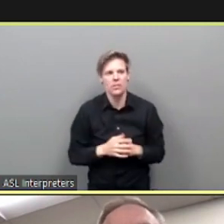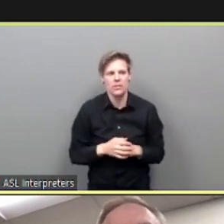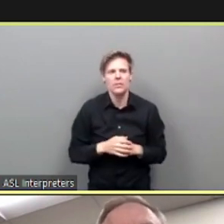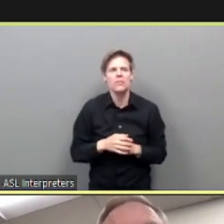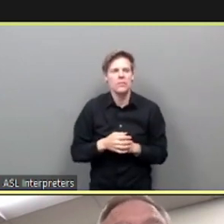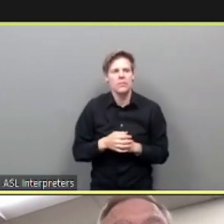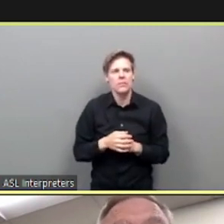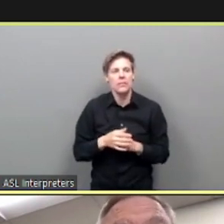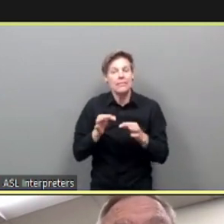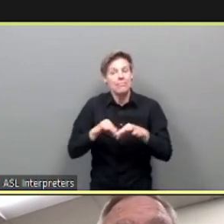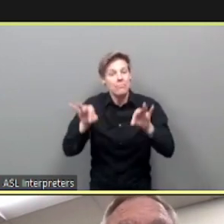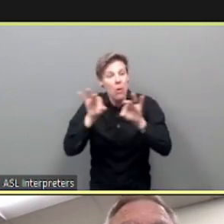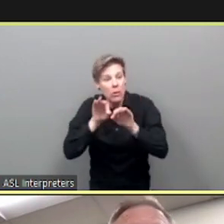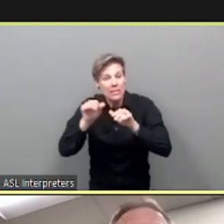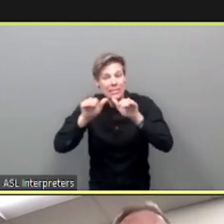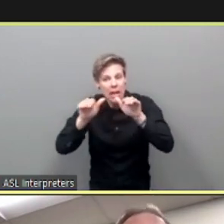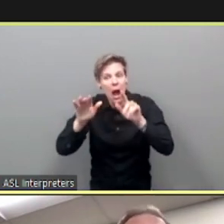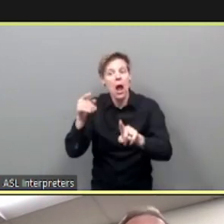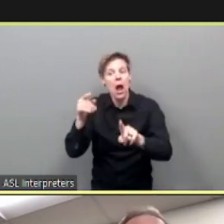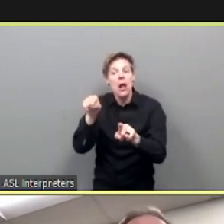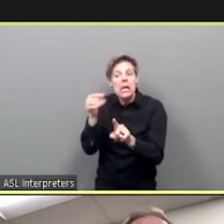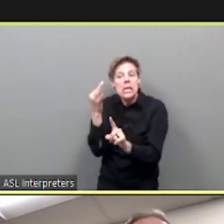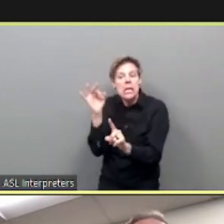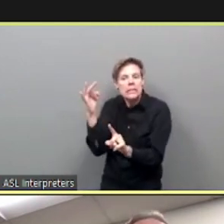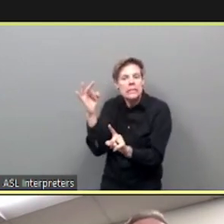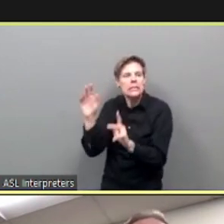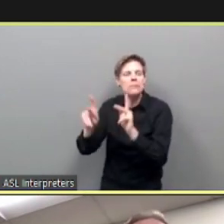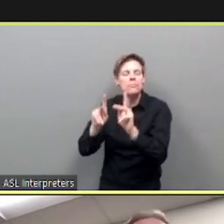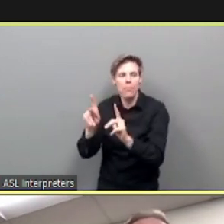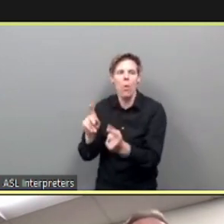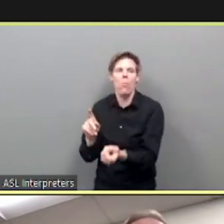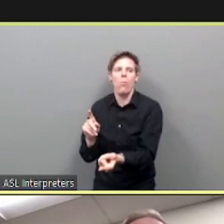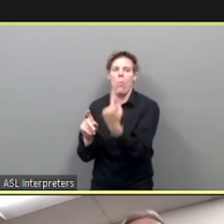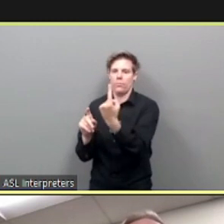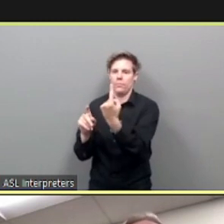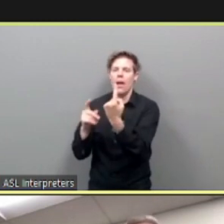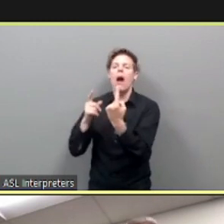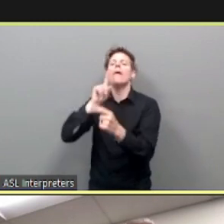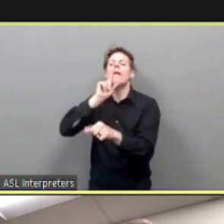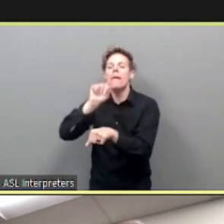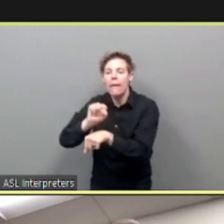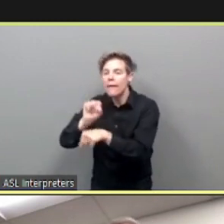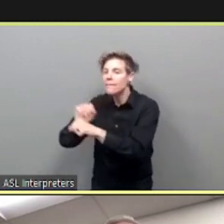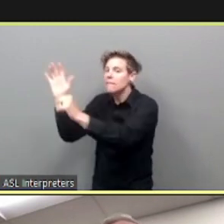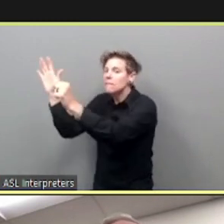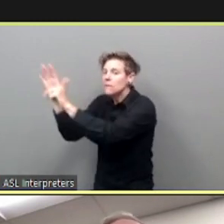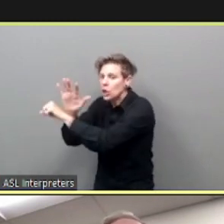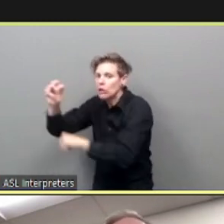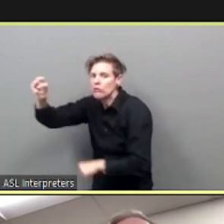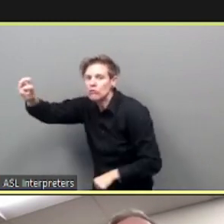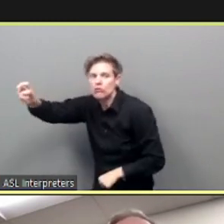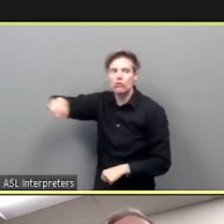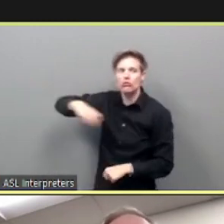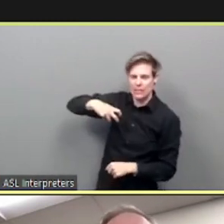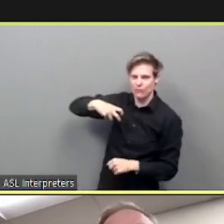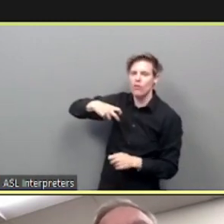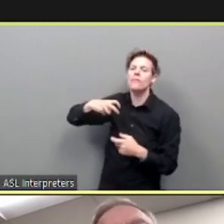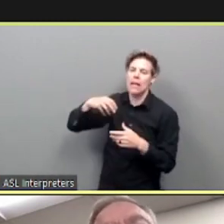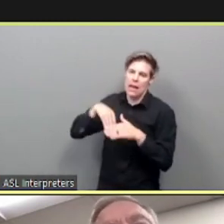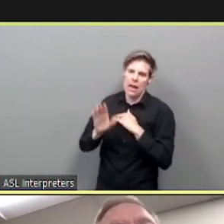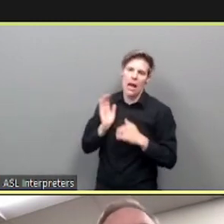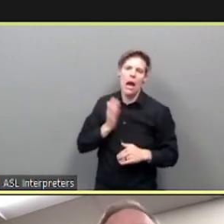19 patients, only one of them actually was transferred here from an out-of-state emergency room for COVID.